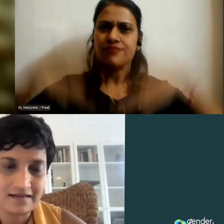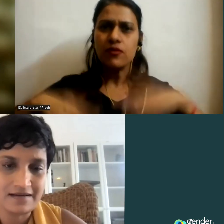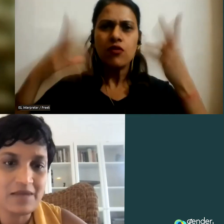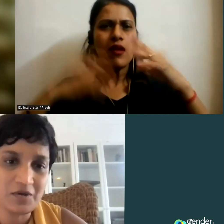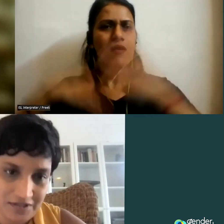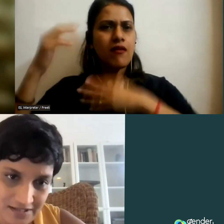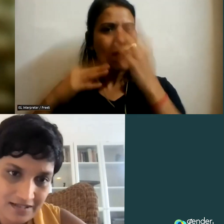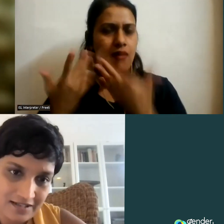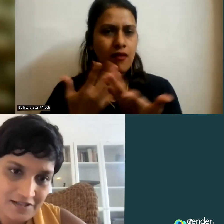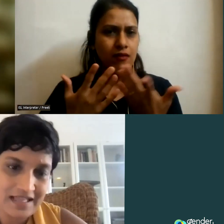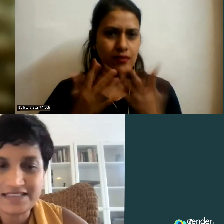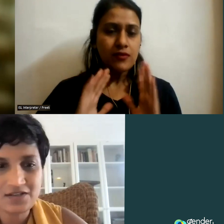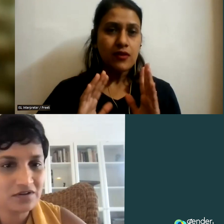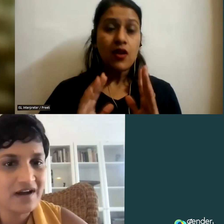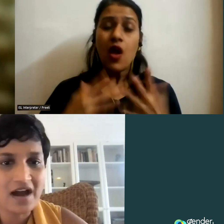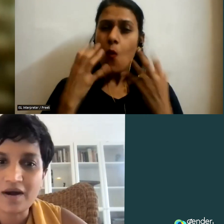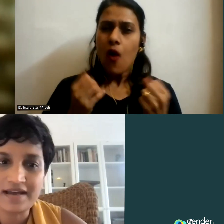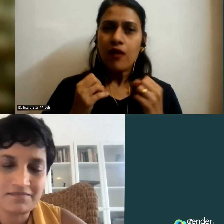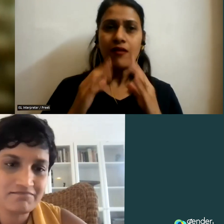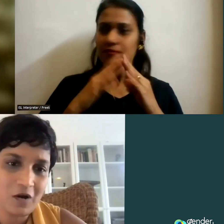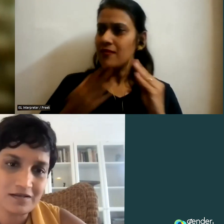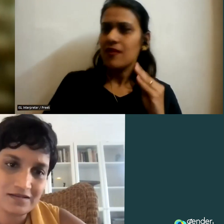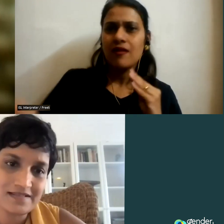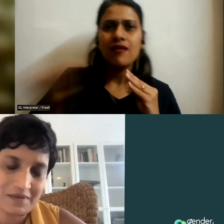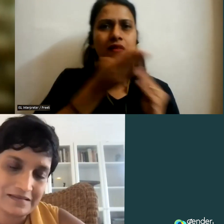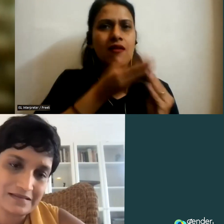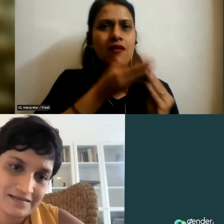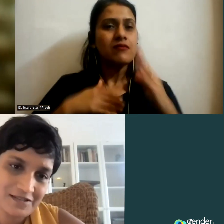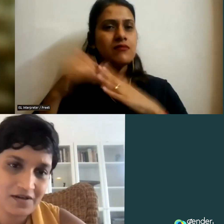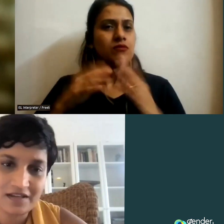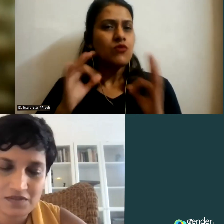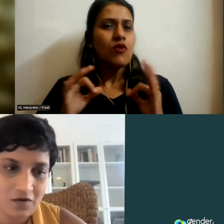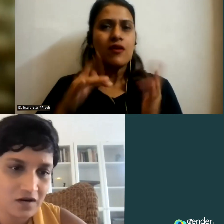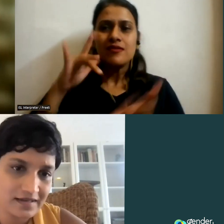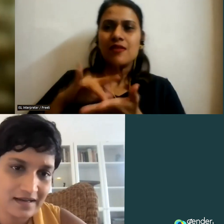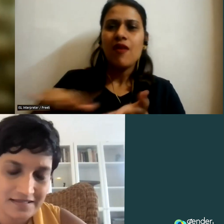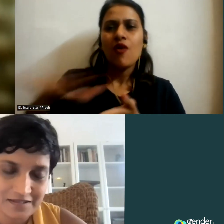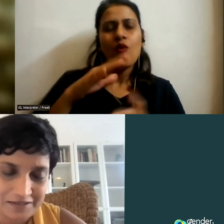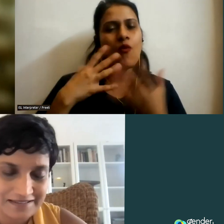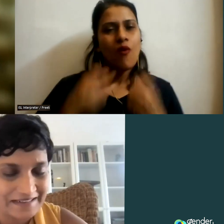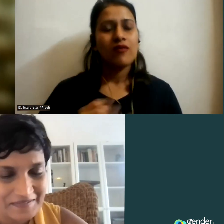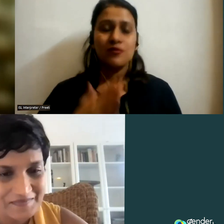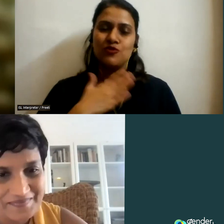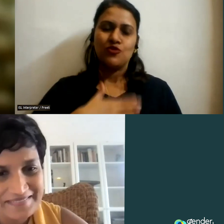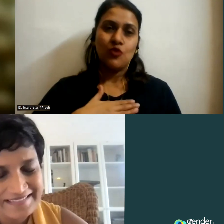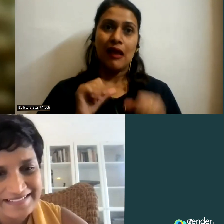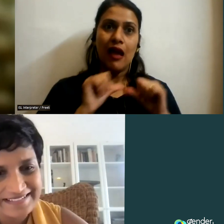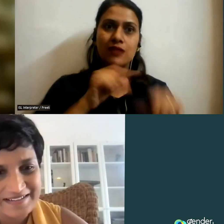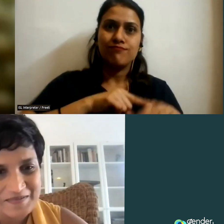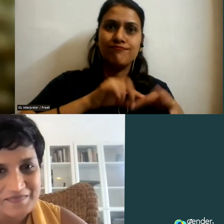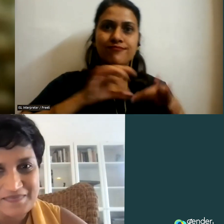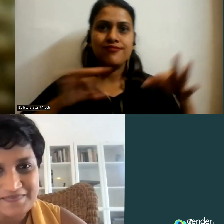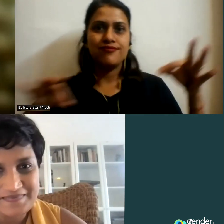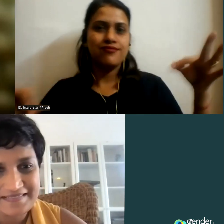disenfranchised neighborhoods. So that's sort of how I got into this space. Sorry, that was a long-winded answer. But No, not at all.